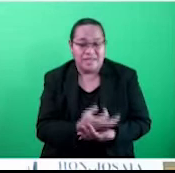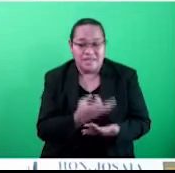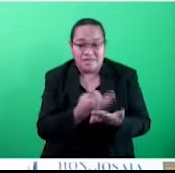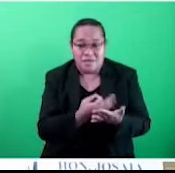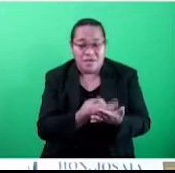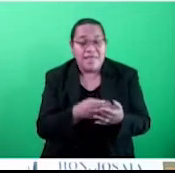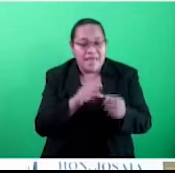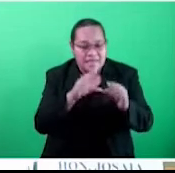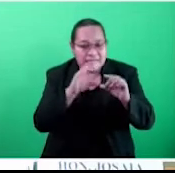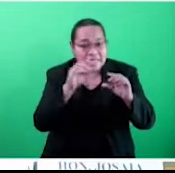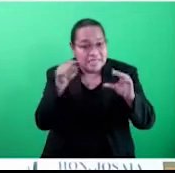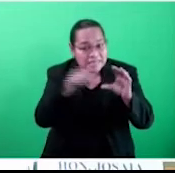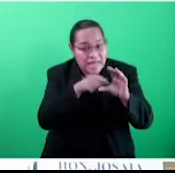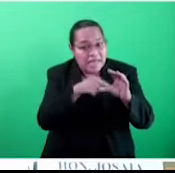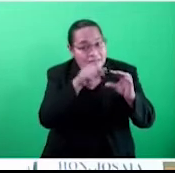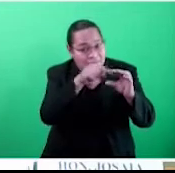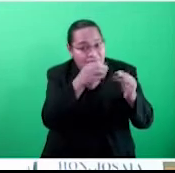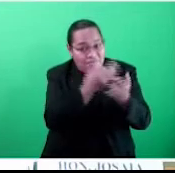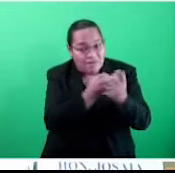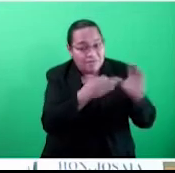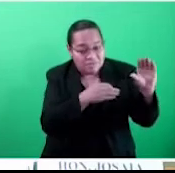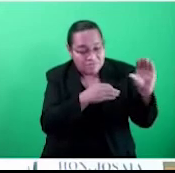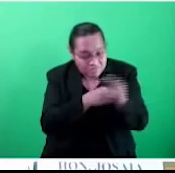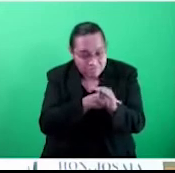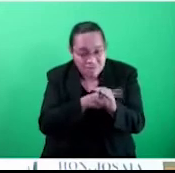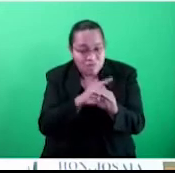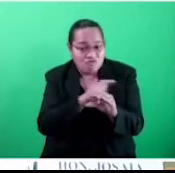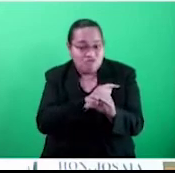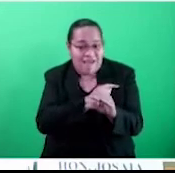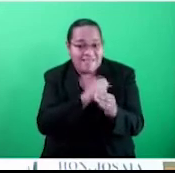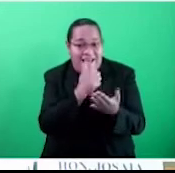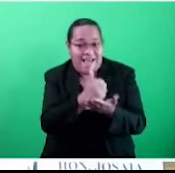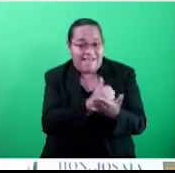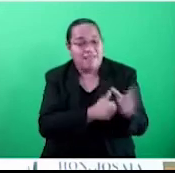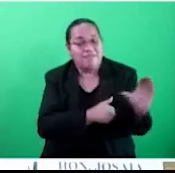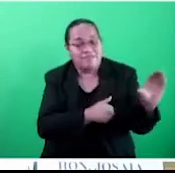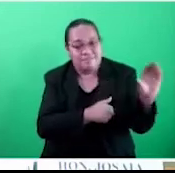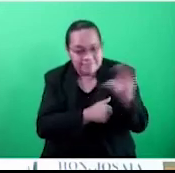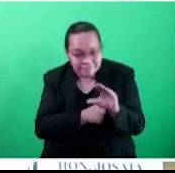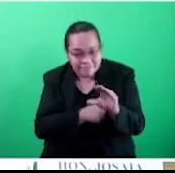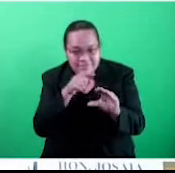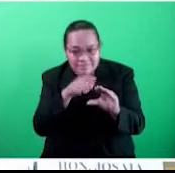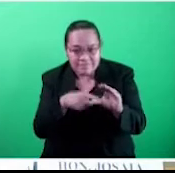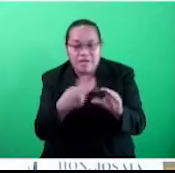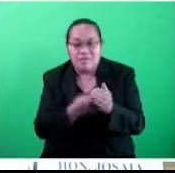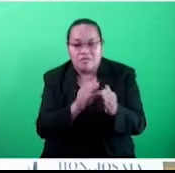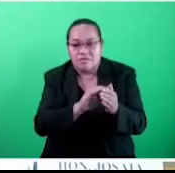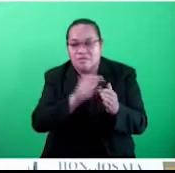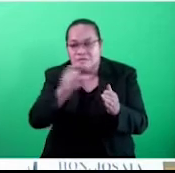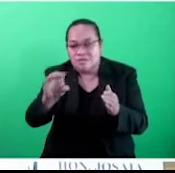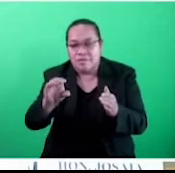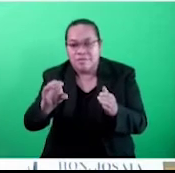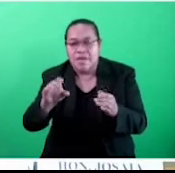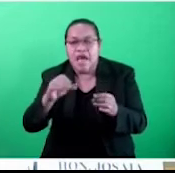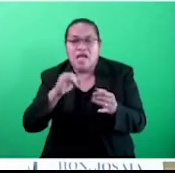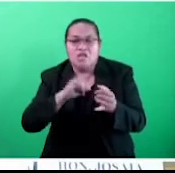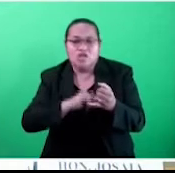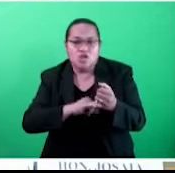percentage breakdown that comes from the trust accounts. The trust accounts that solicitors keep, Mr. Speaker,